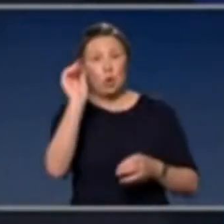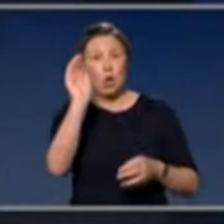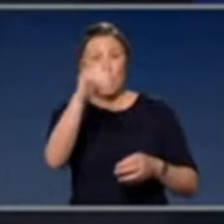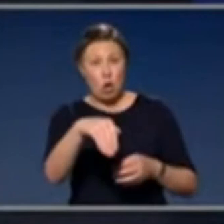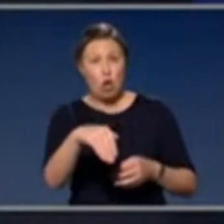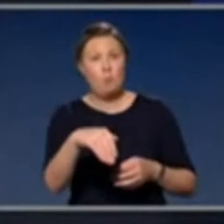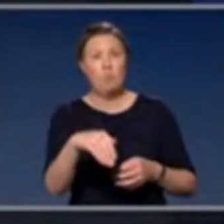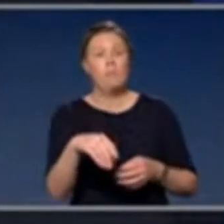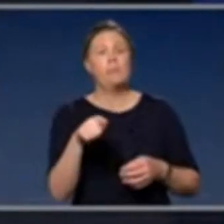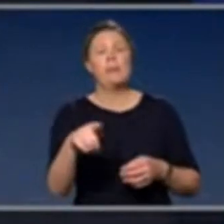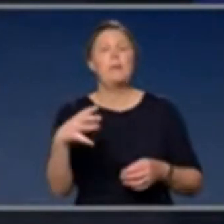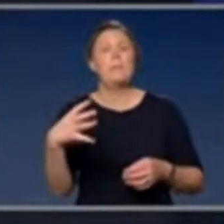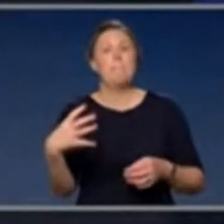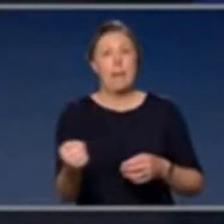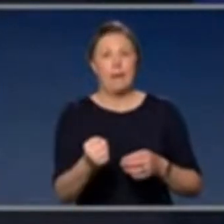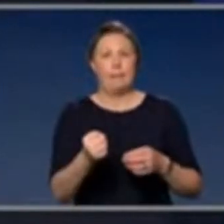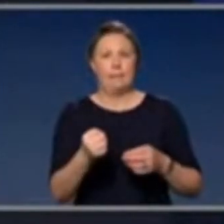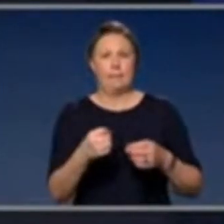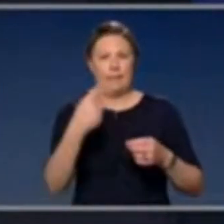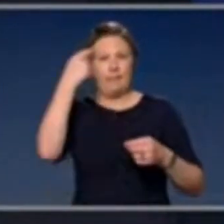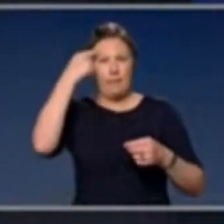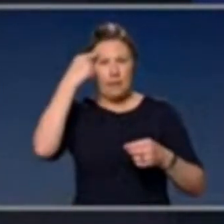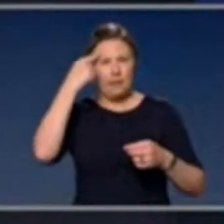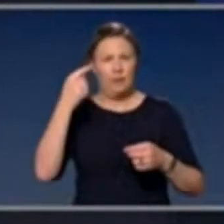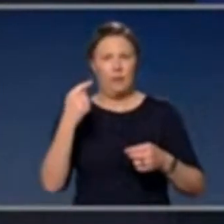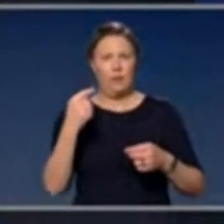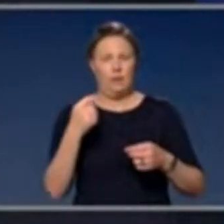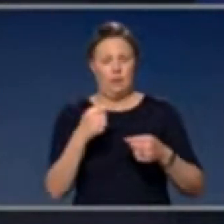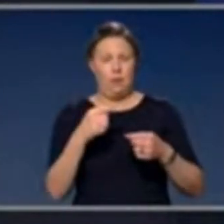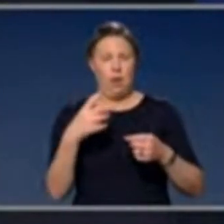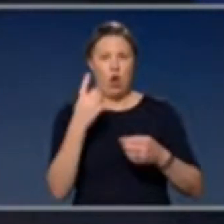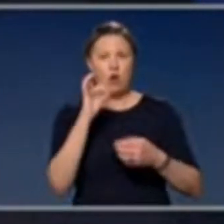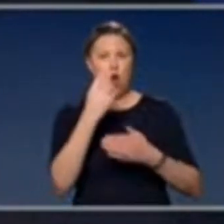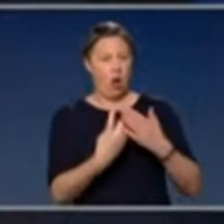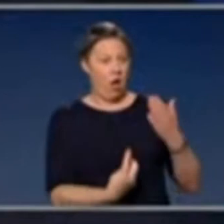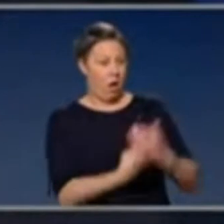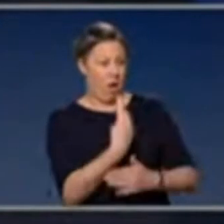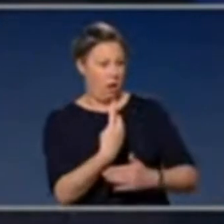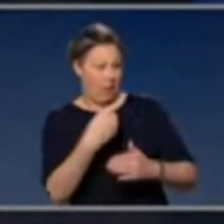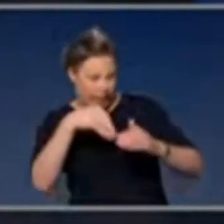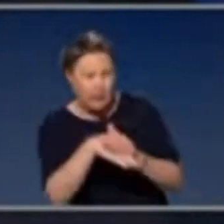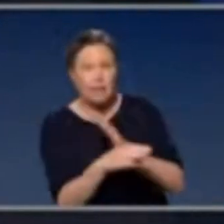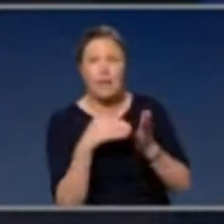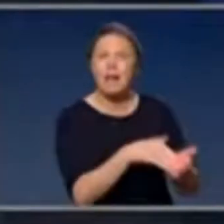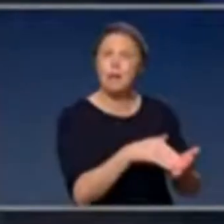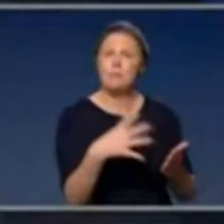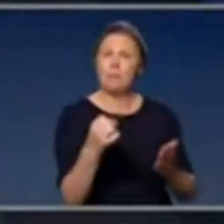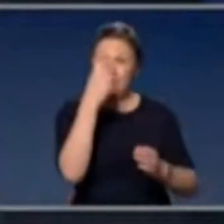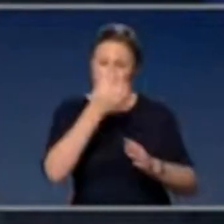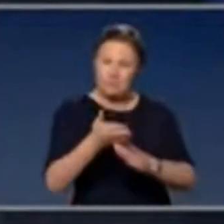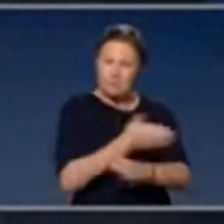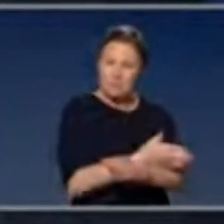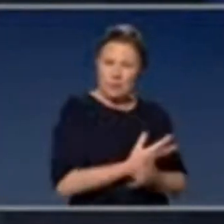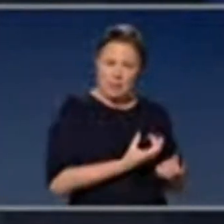an emergency from the full spectrum. So prevention, preparation, the response itself, of course, and